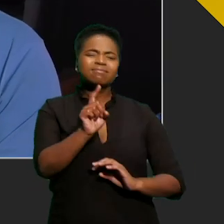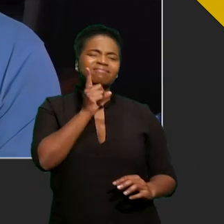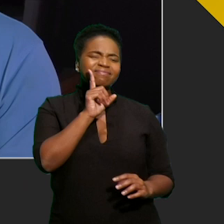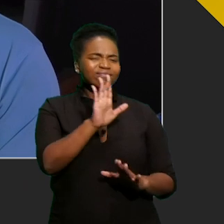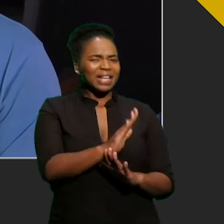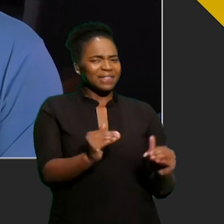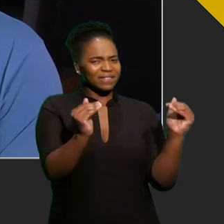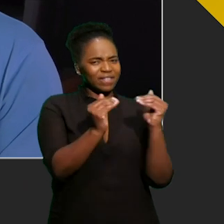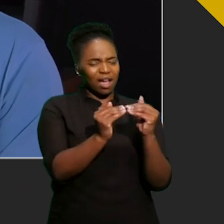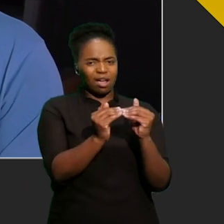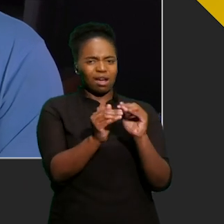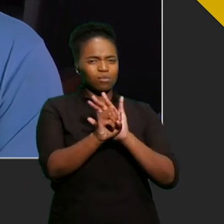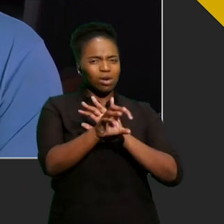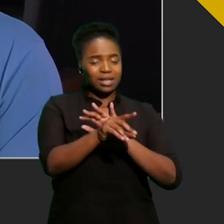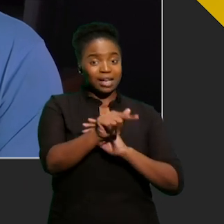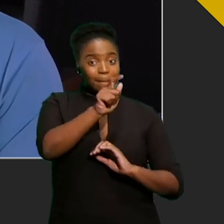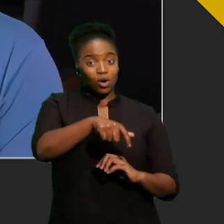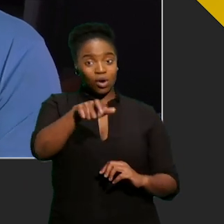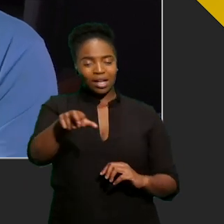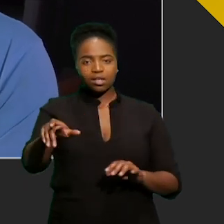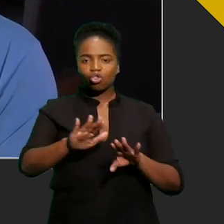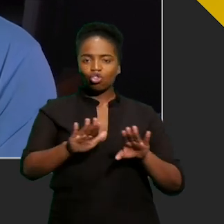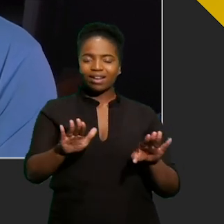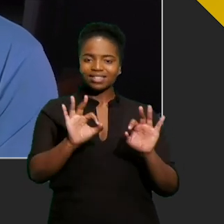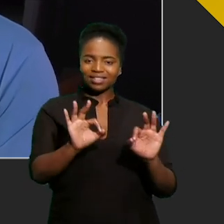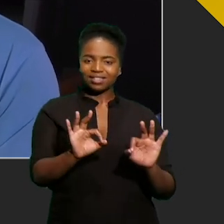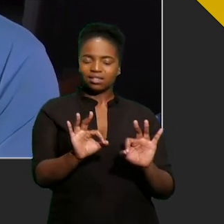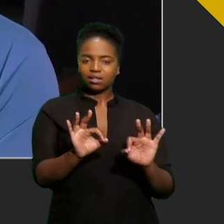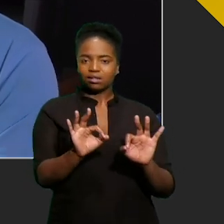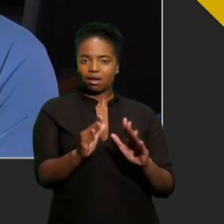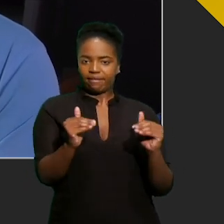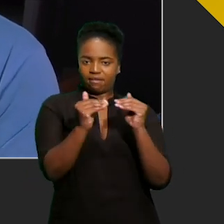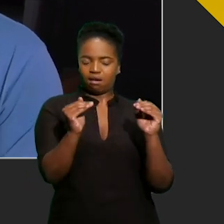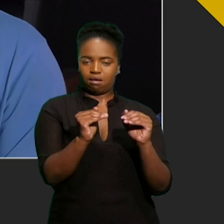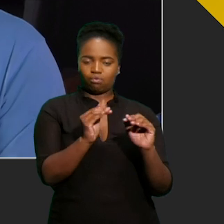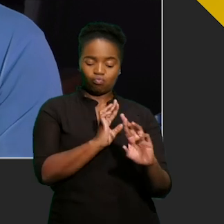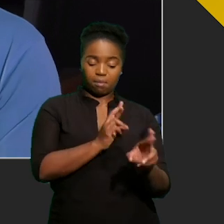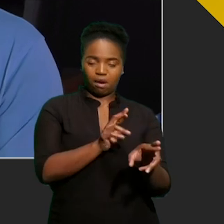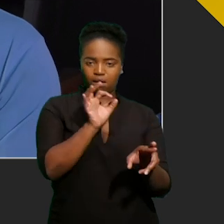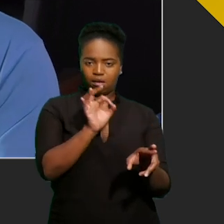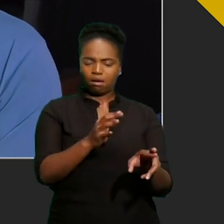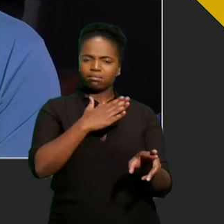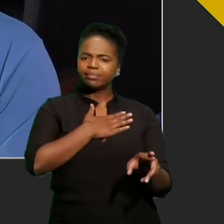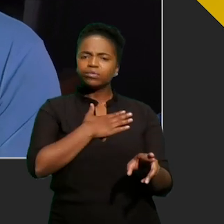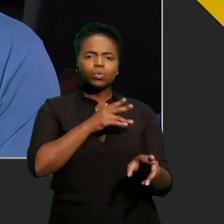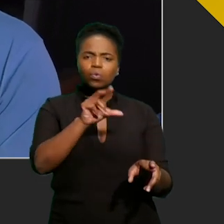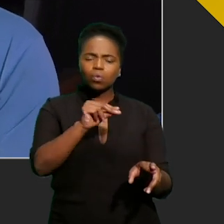unfair broadcasting where a person has not been given a fair a moment to reply and to